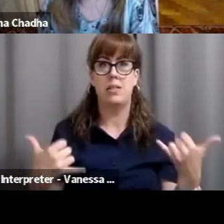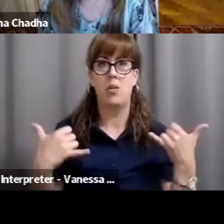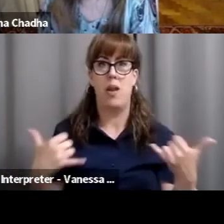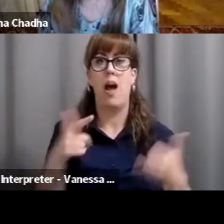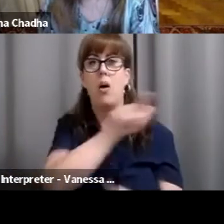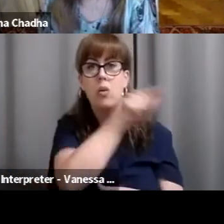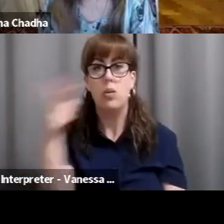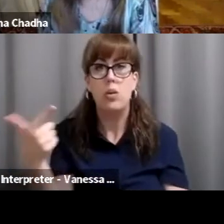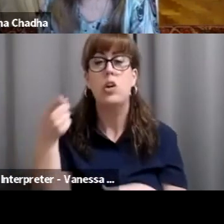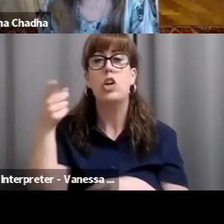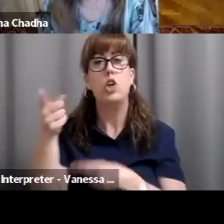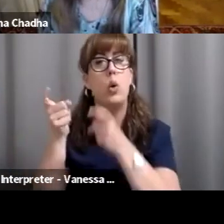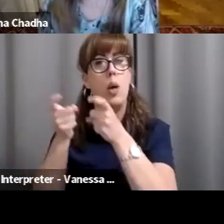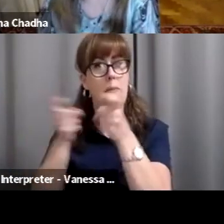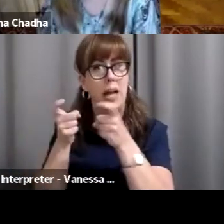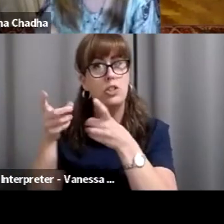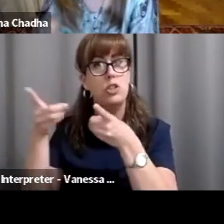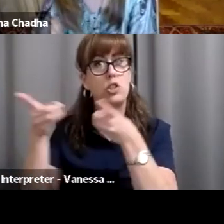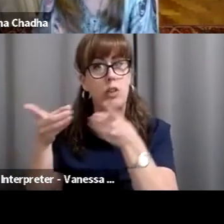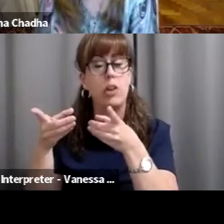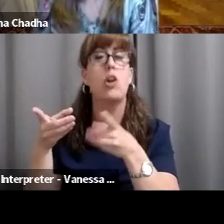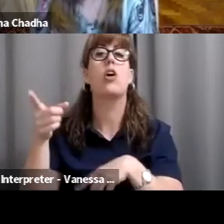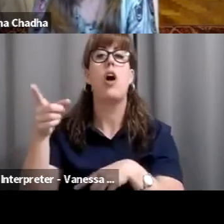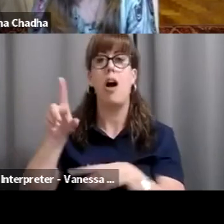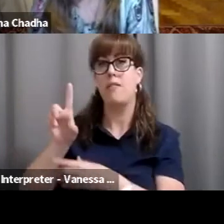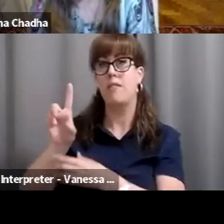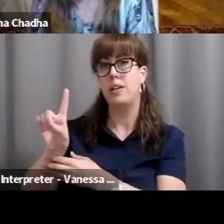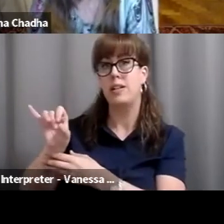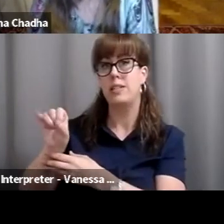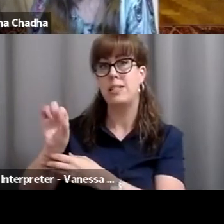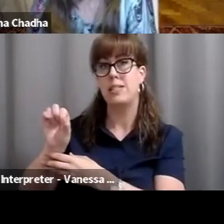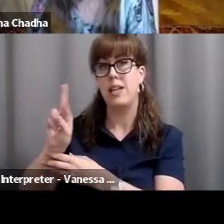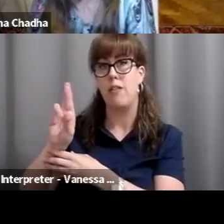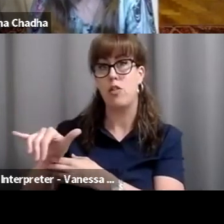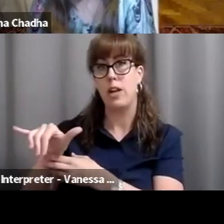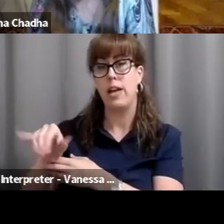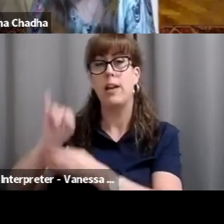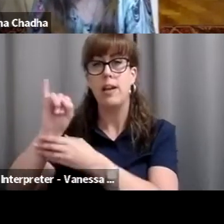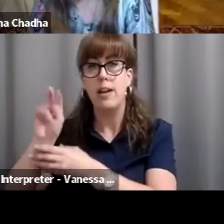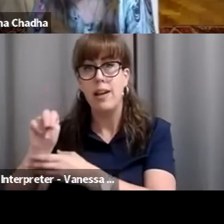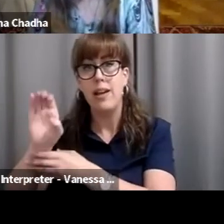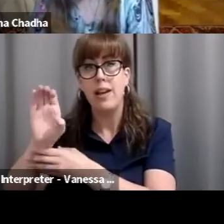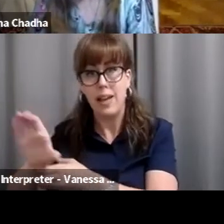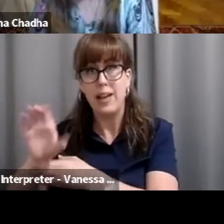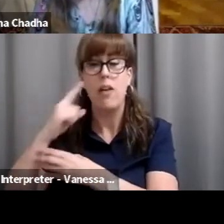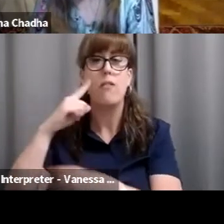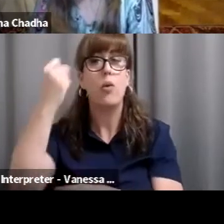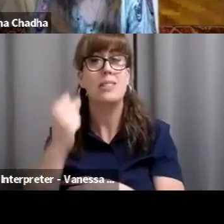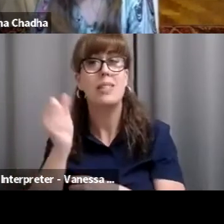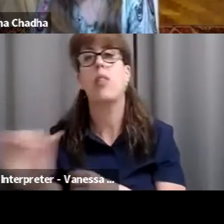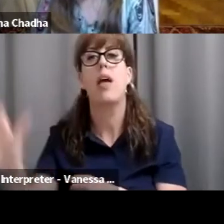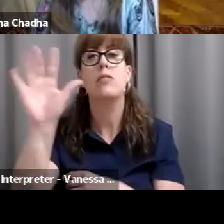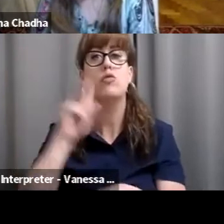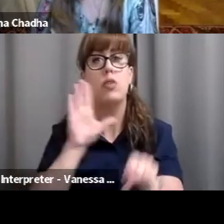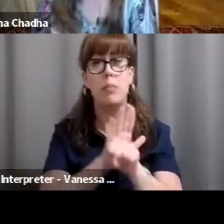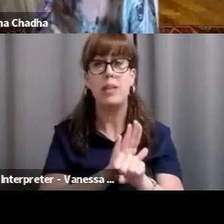managing director of Discovery Inc. for South Asia, you have committed to an approach